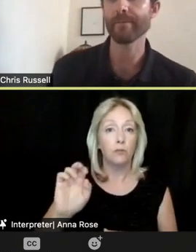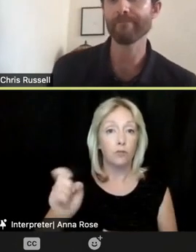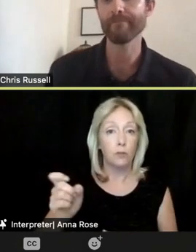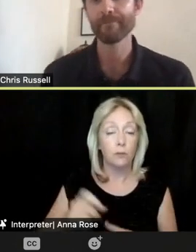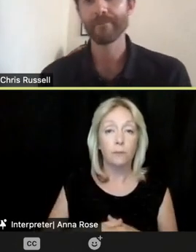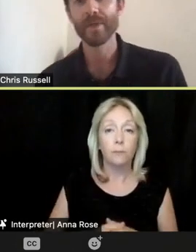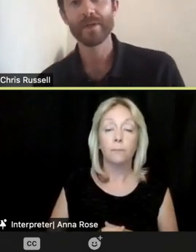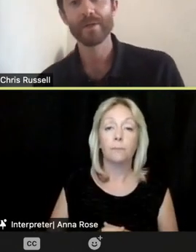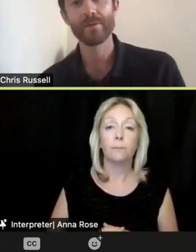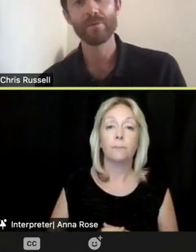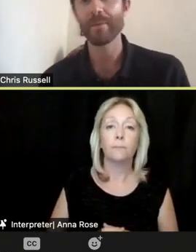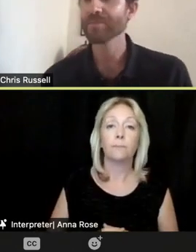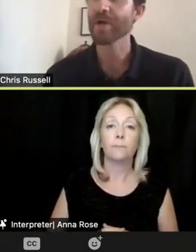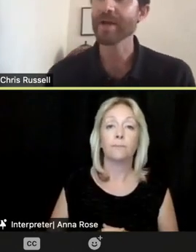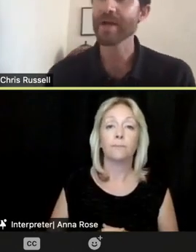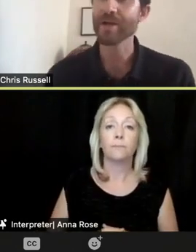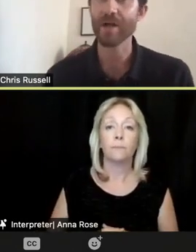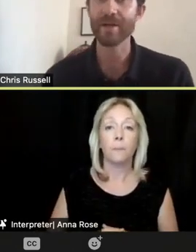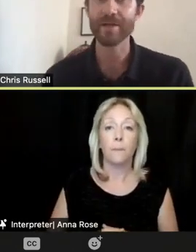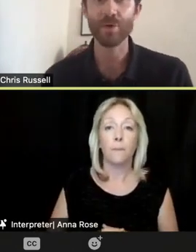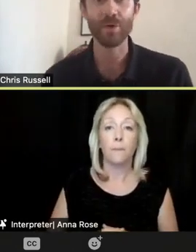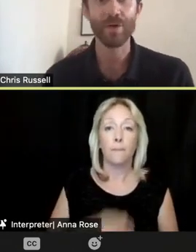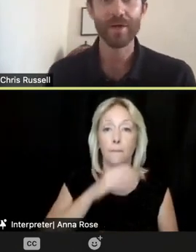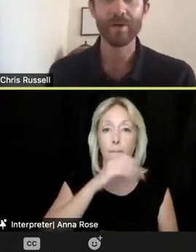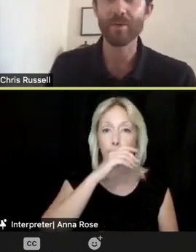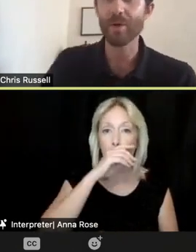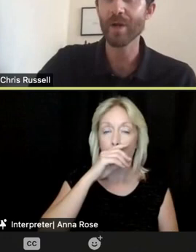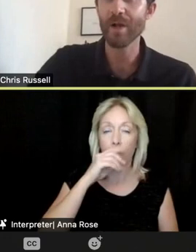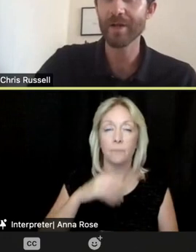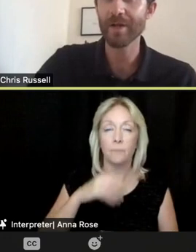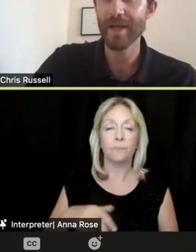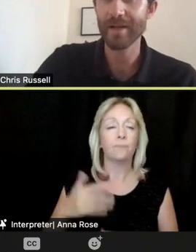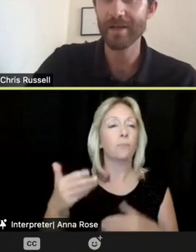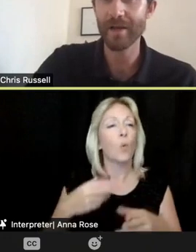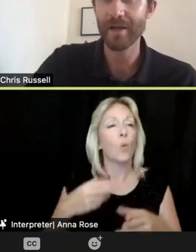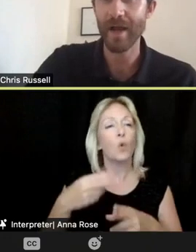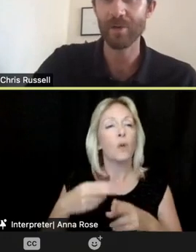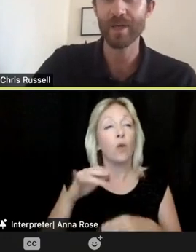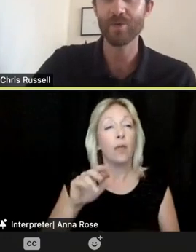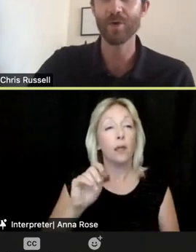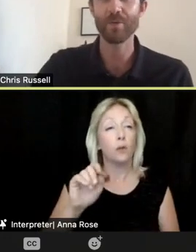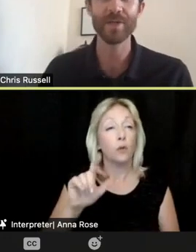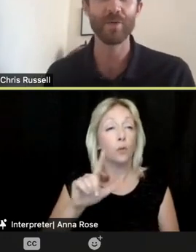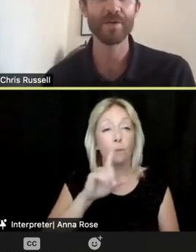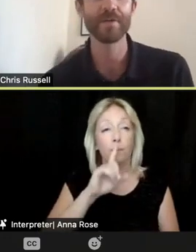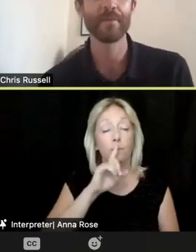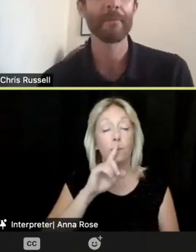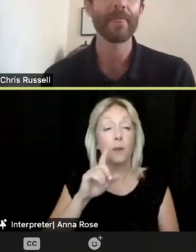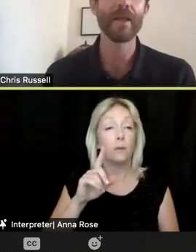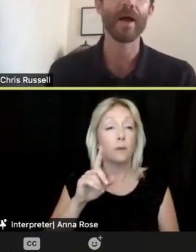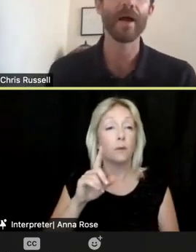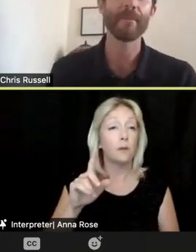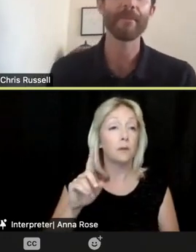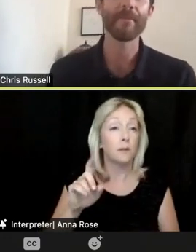our, I'm trying not to call it a tool. What are we calling it again? A document or a